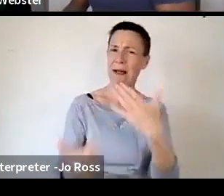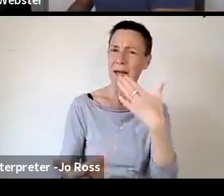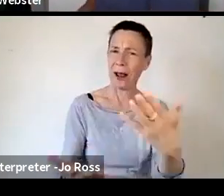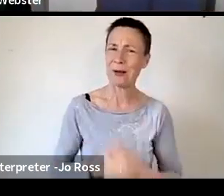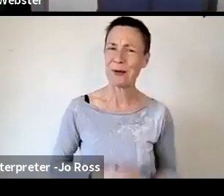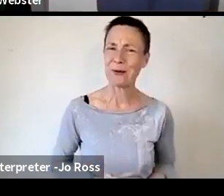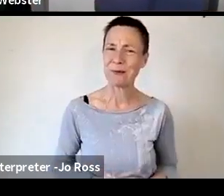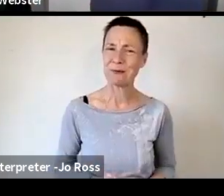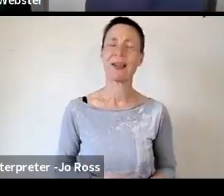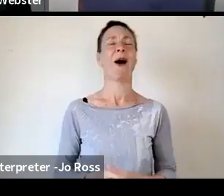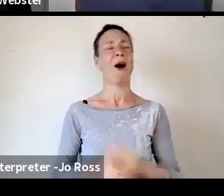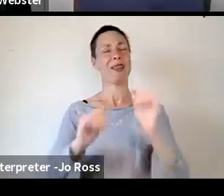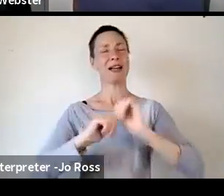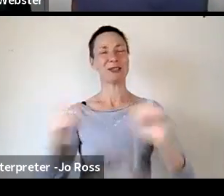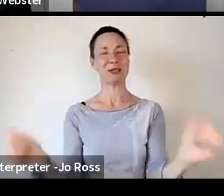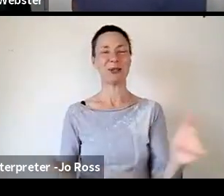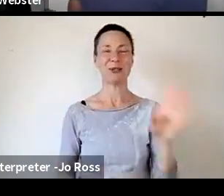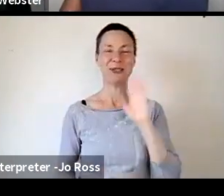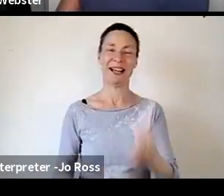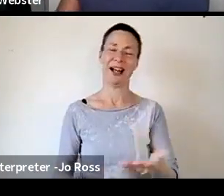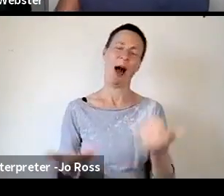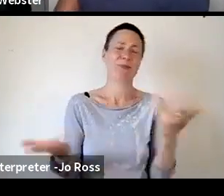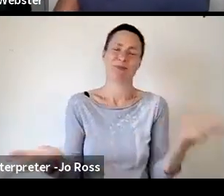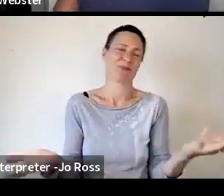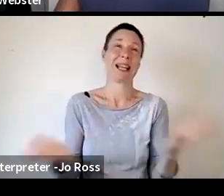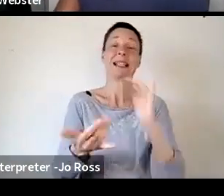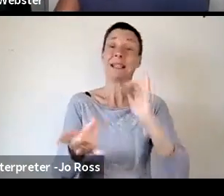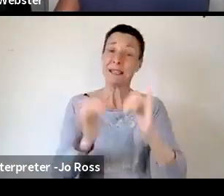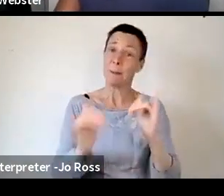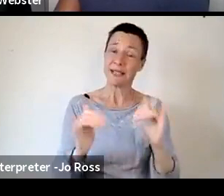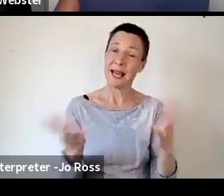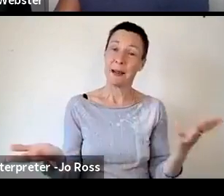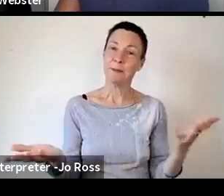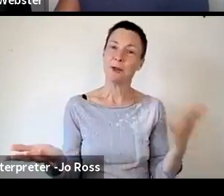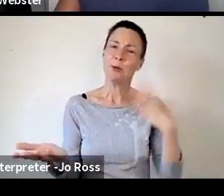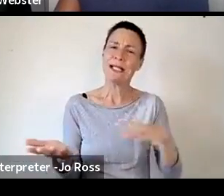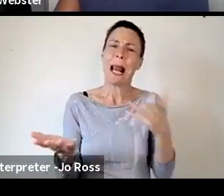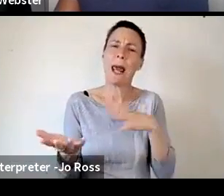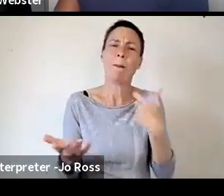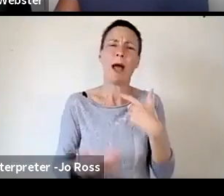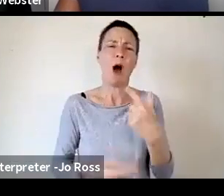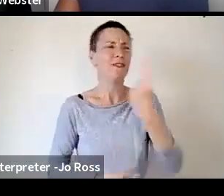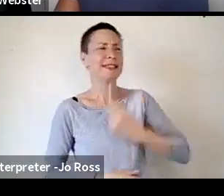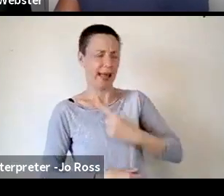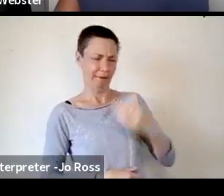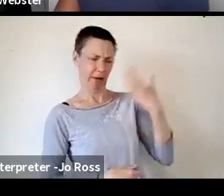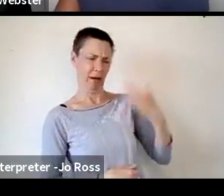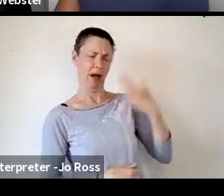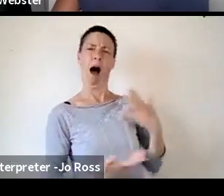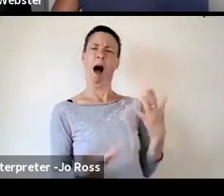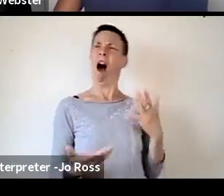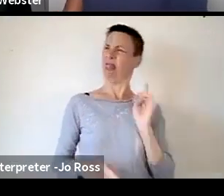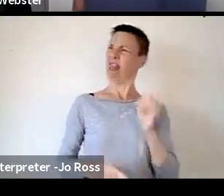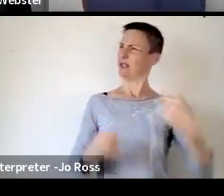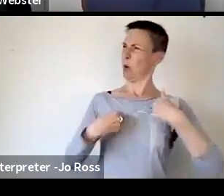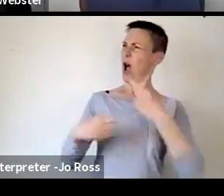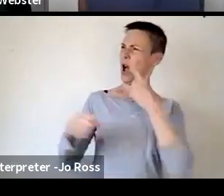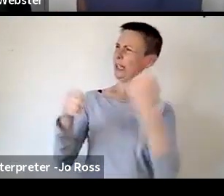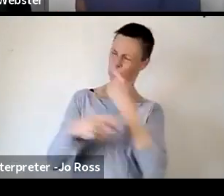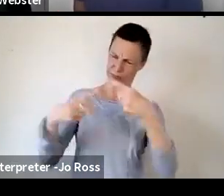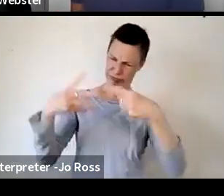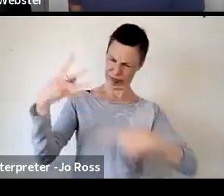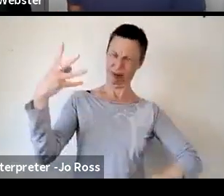Oh, well, that's good to hear. Sometimes you just, need a little bit of self-reflection. Yeah, that is me. That is what I do.